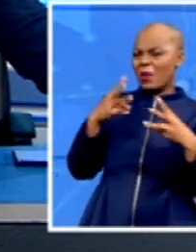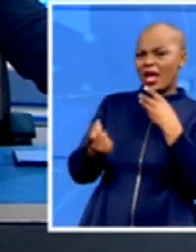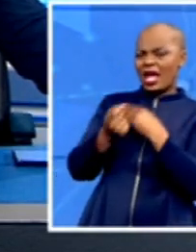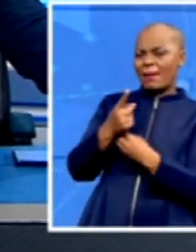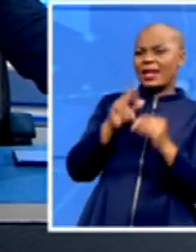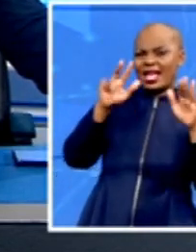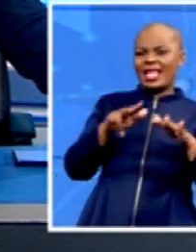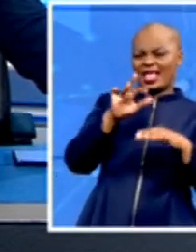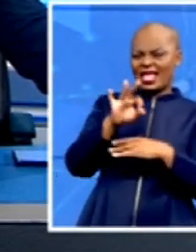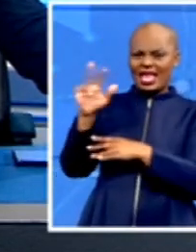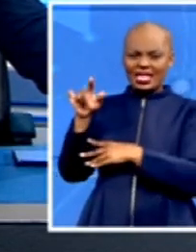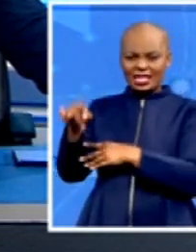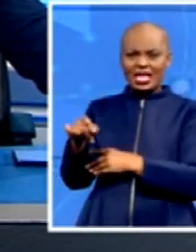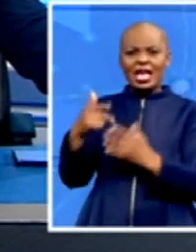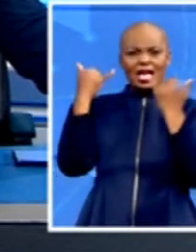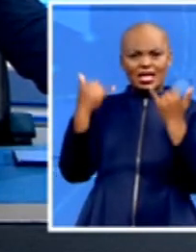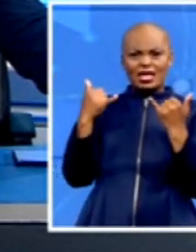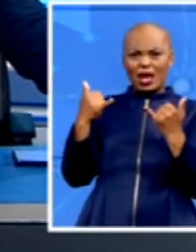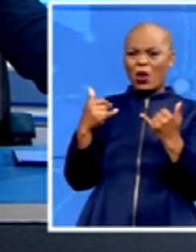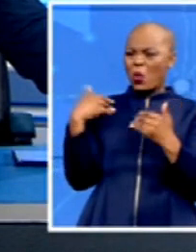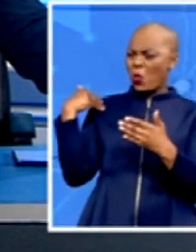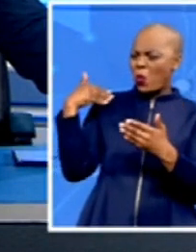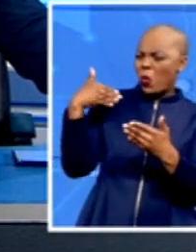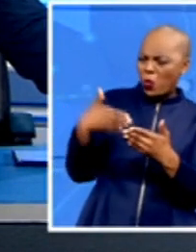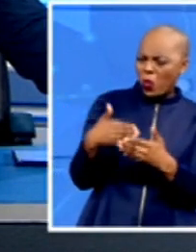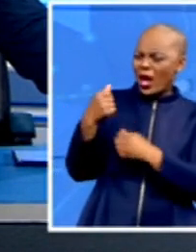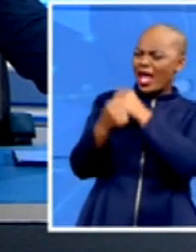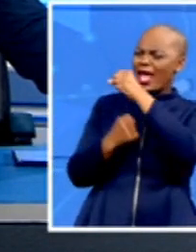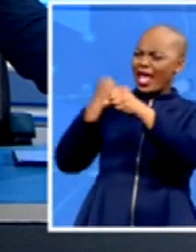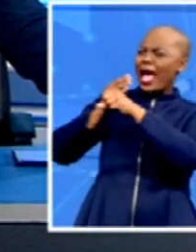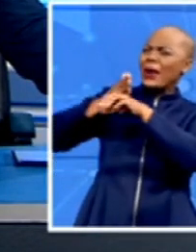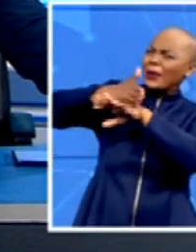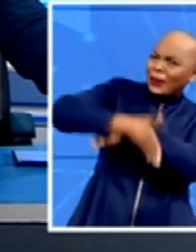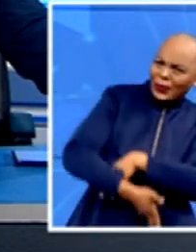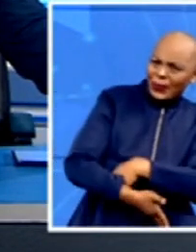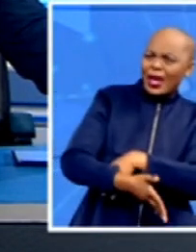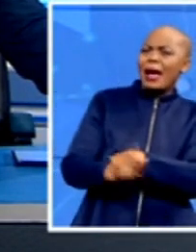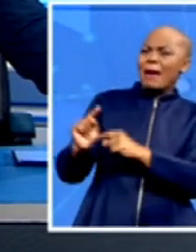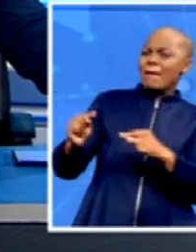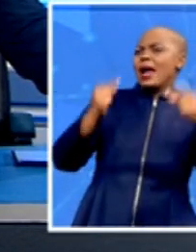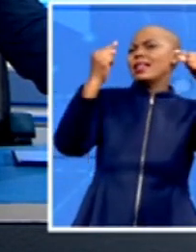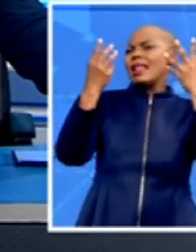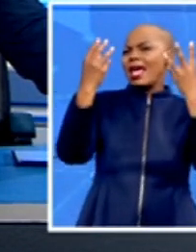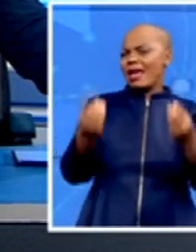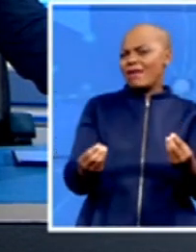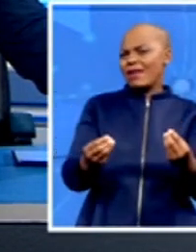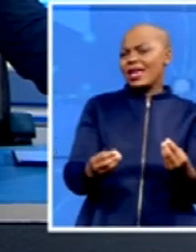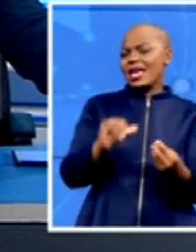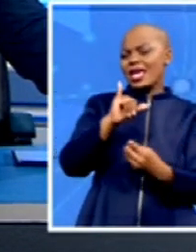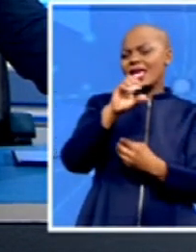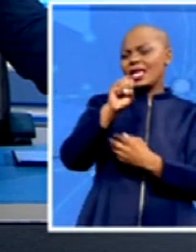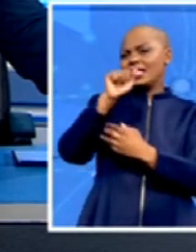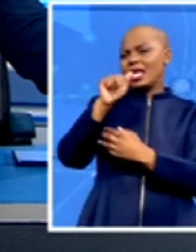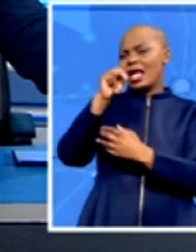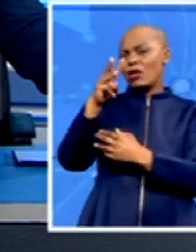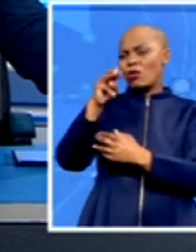this battle, iSandlwana, in 1879. Bongani, just before I let you go, just remind the viewers, we